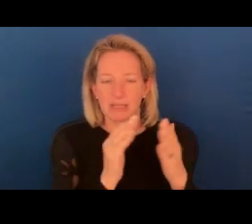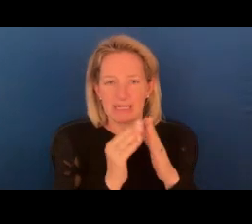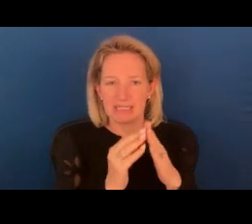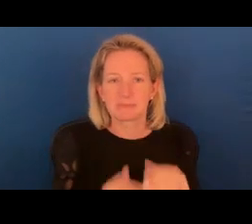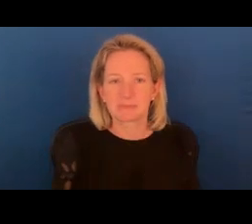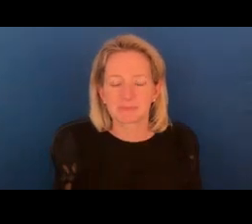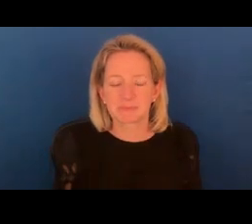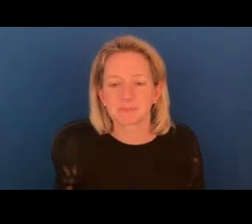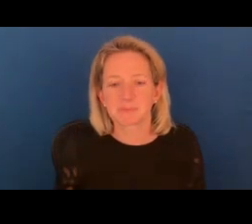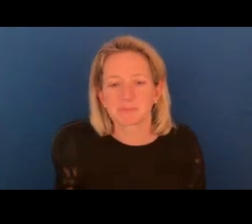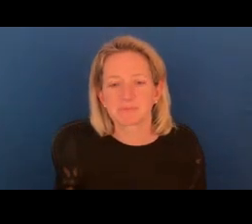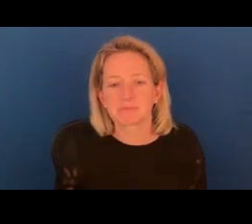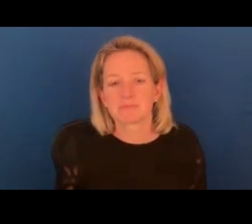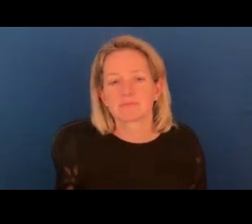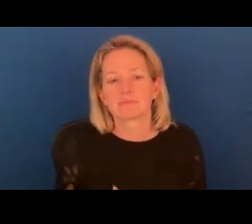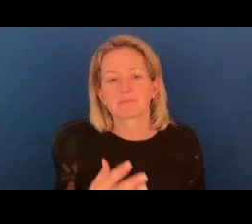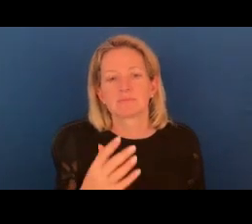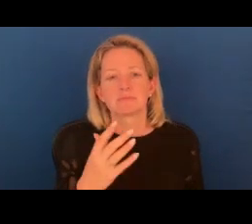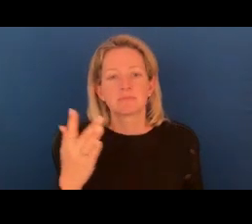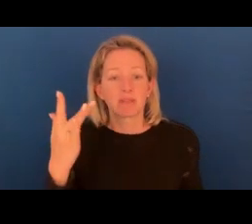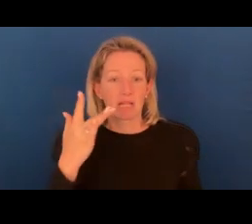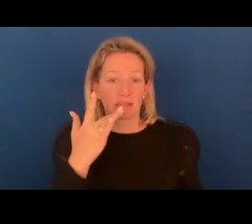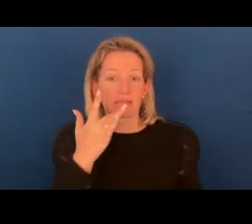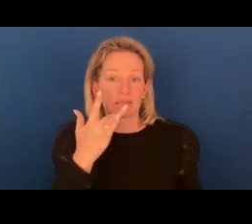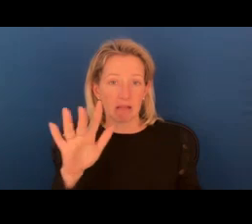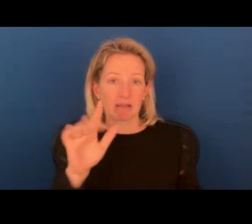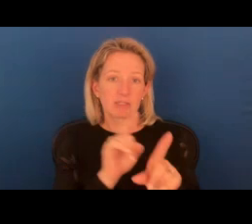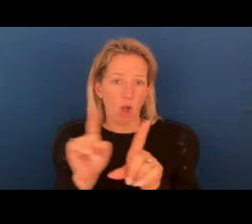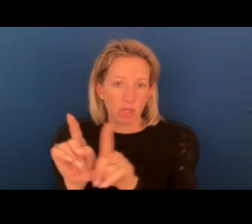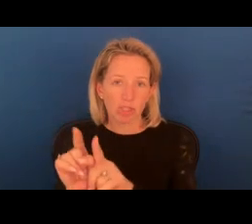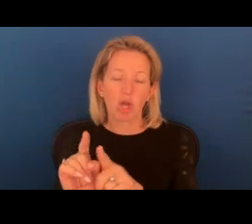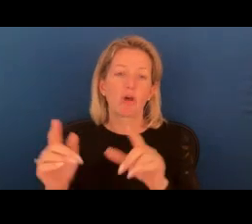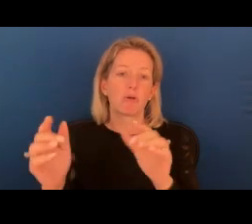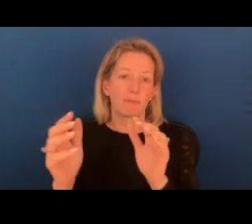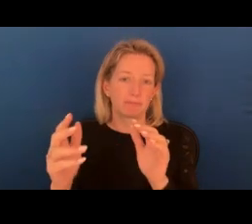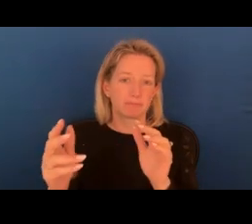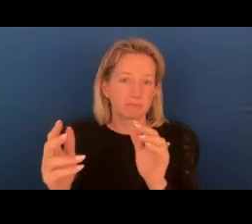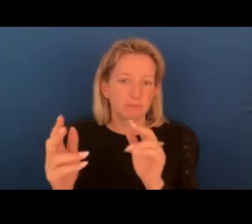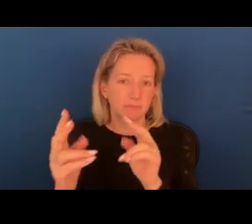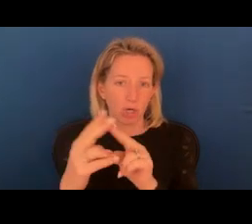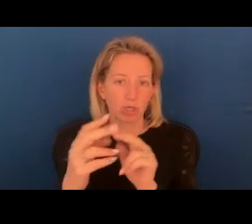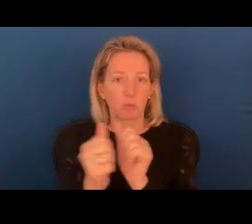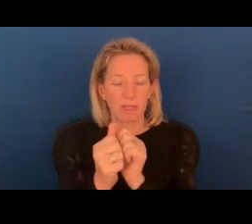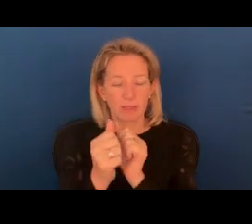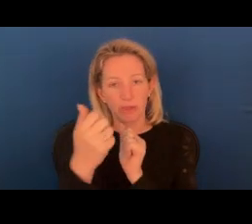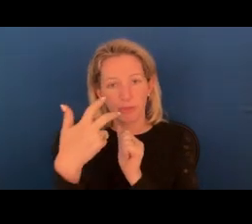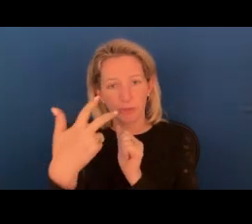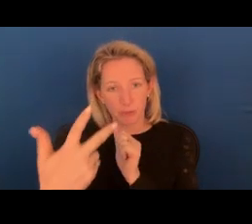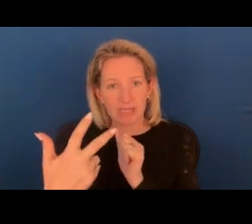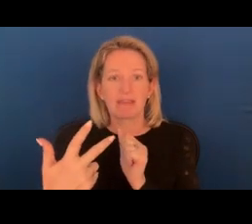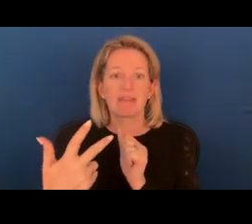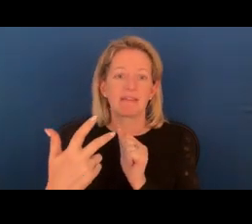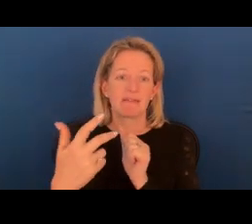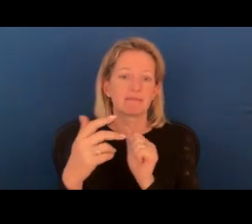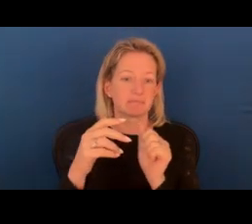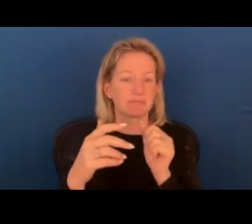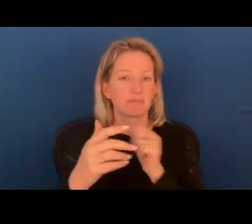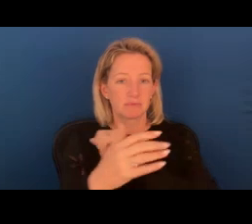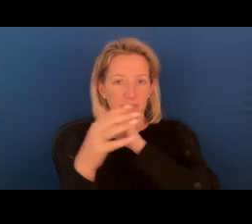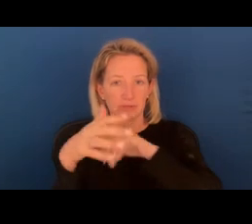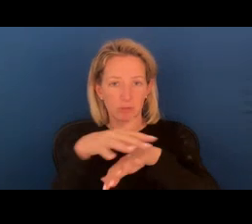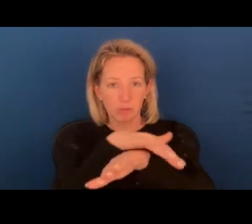we are lucky to partner with 3 of the 4 coastal treaty tribes, as well as the Port Townsend Marine Science Center, the U.S.